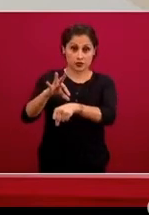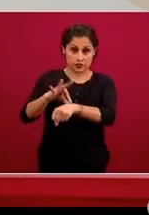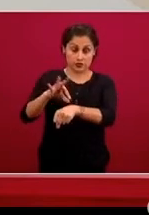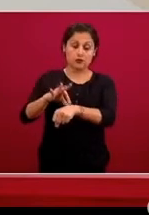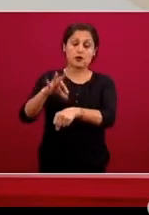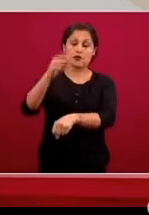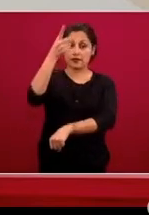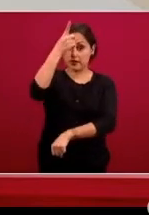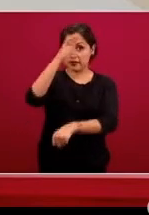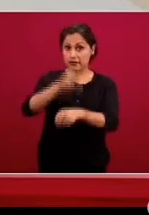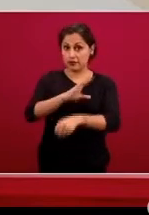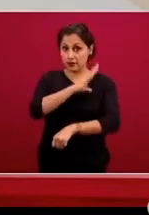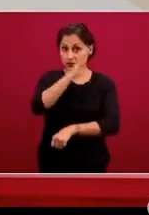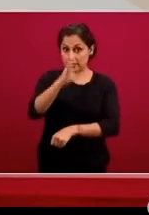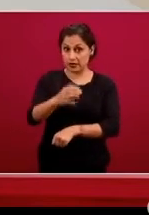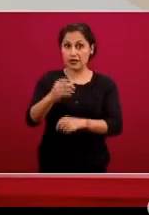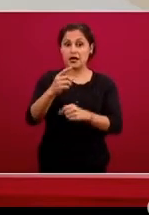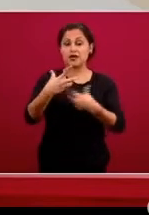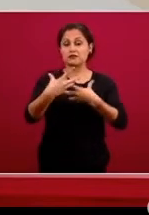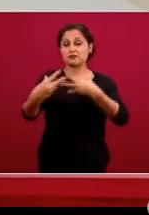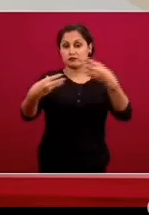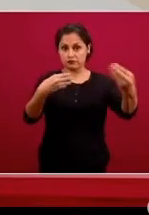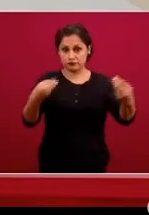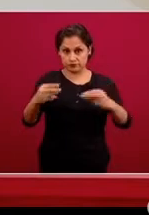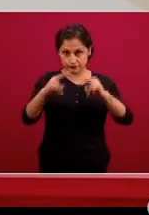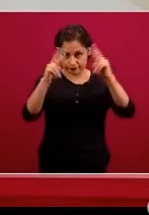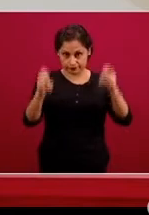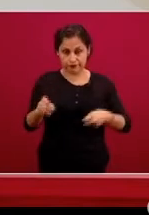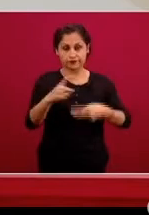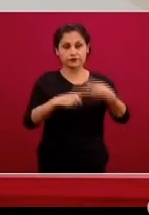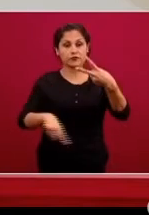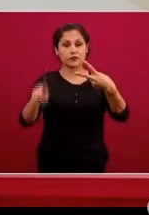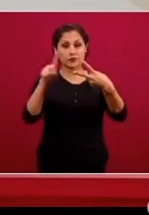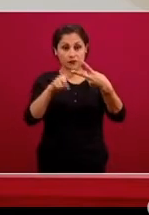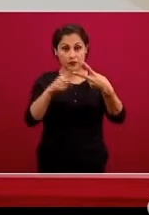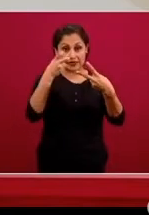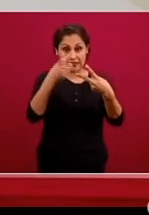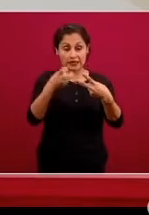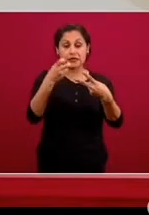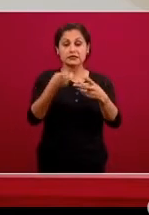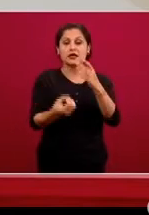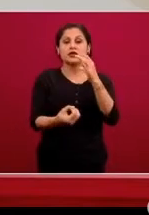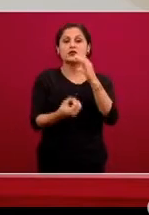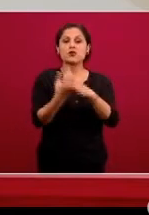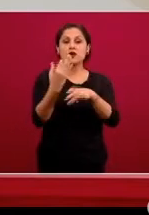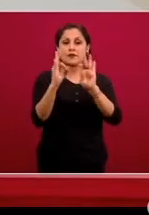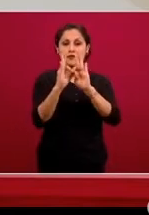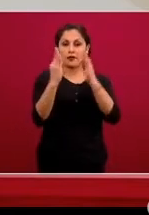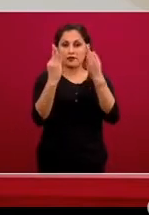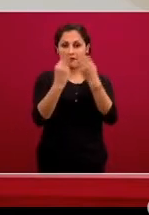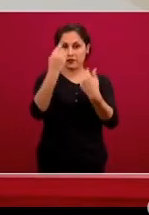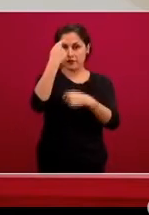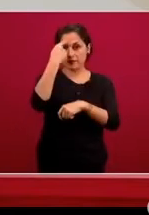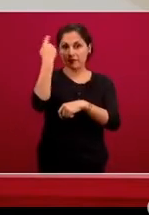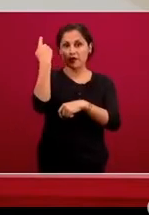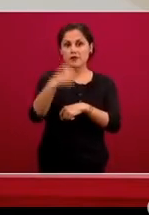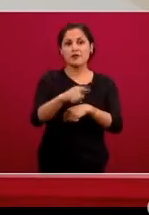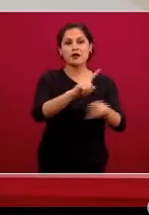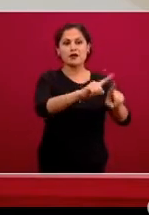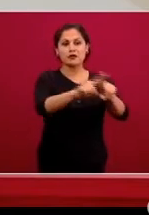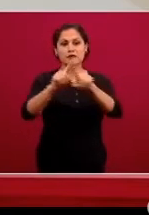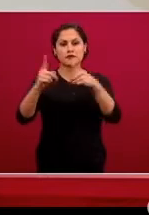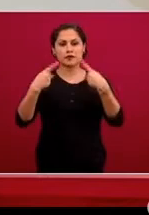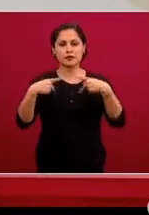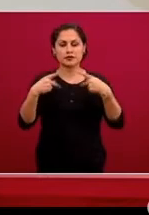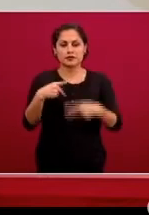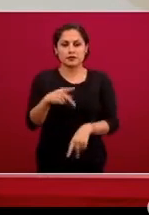going to present a new tool to you for people who think that they might